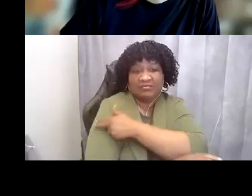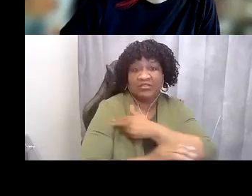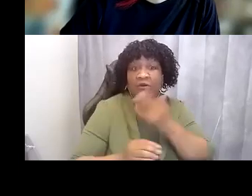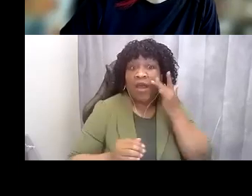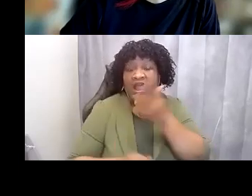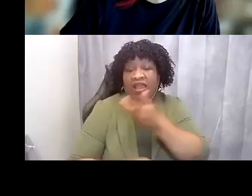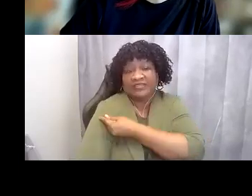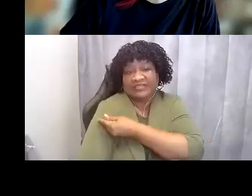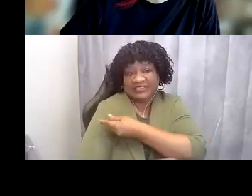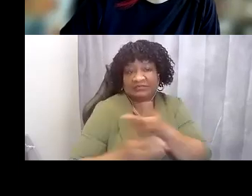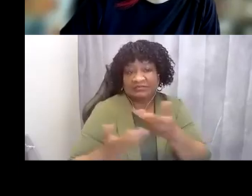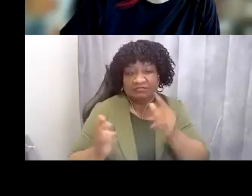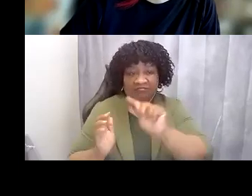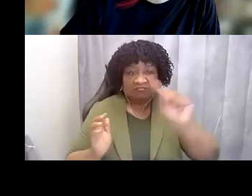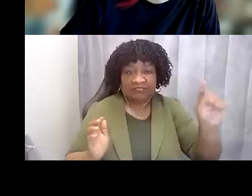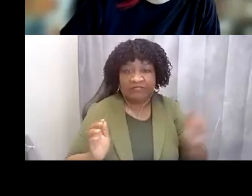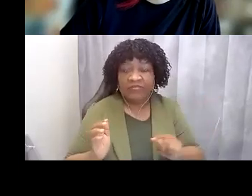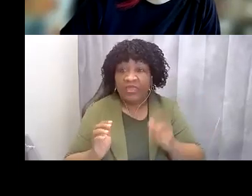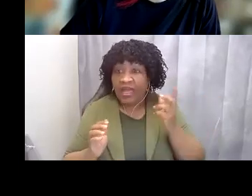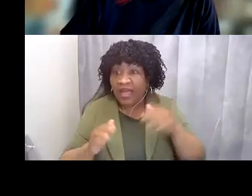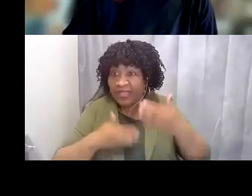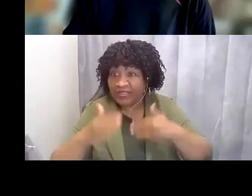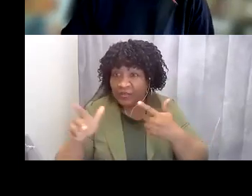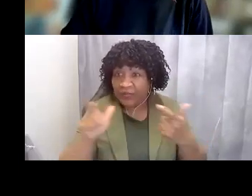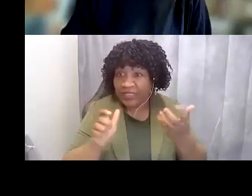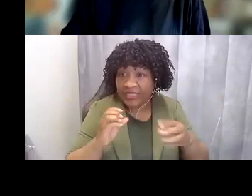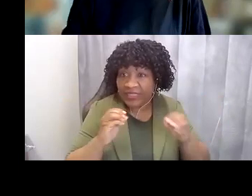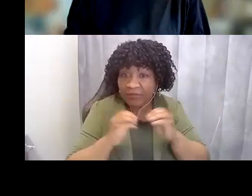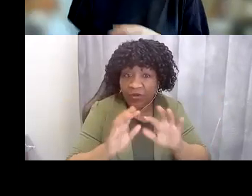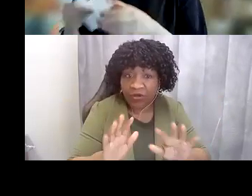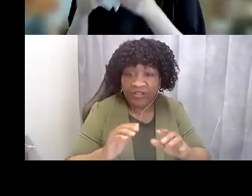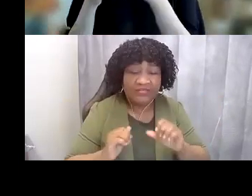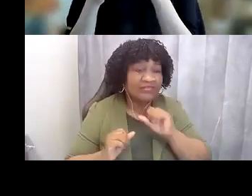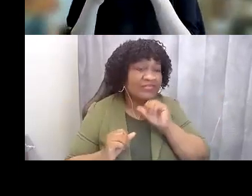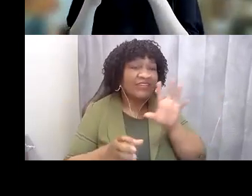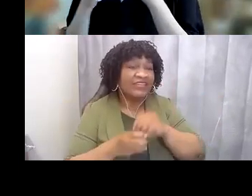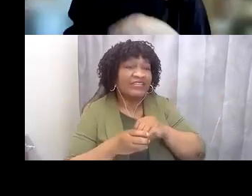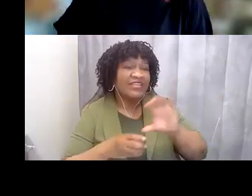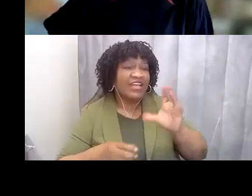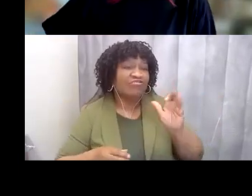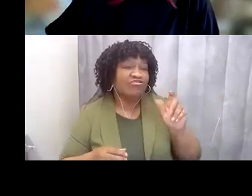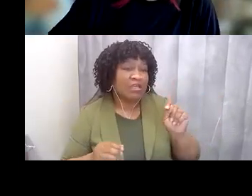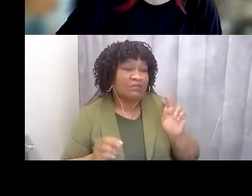All right, questions on any of that? I did that kind of quickly. Nothing in the chat.